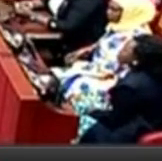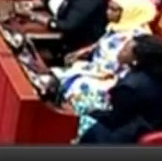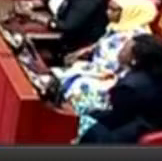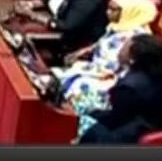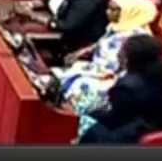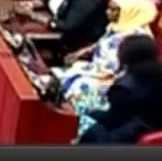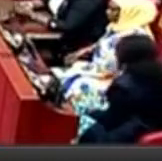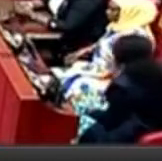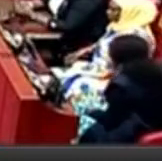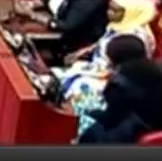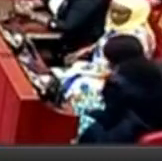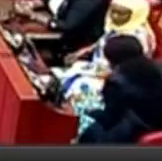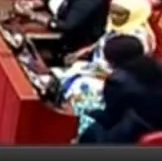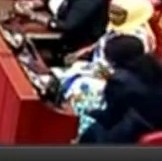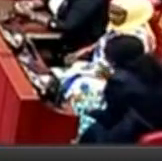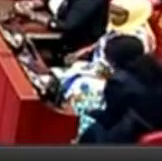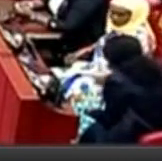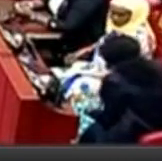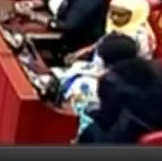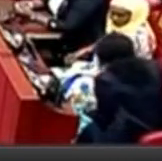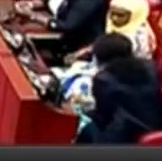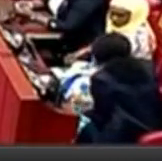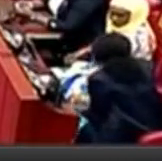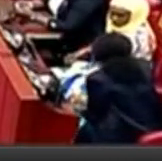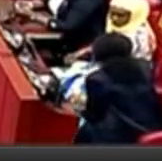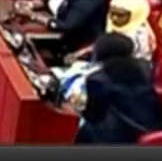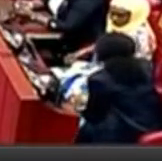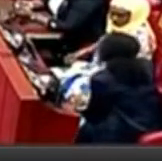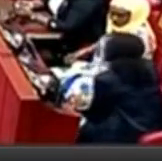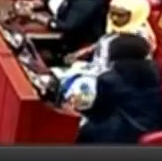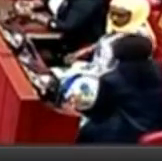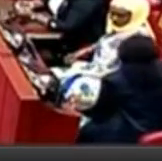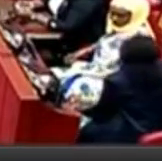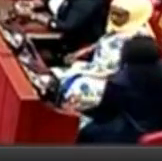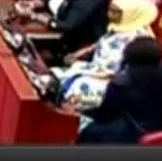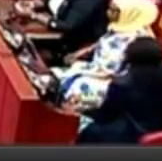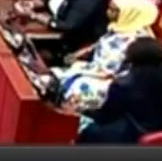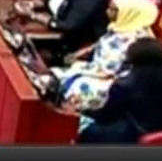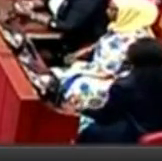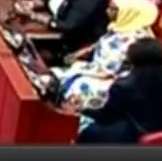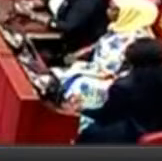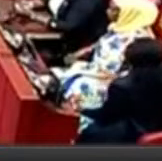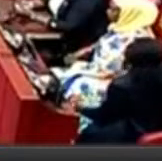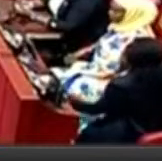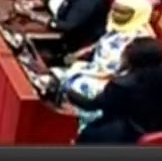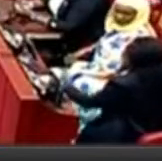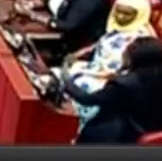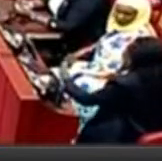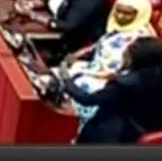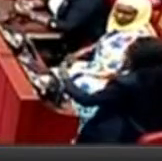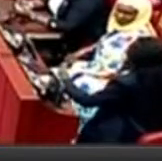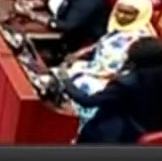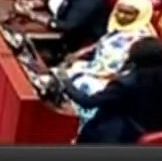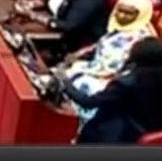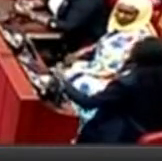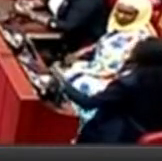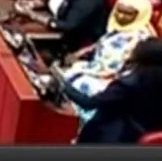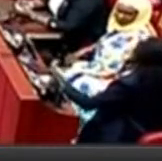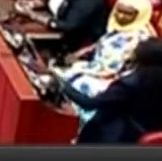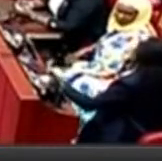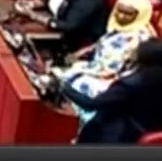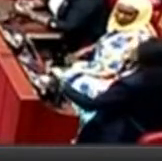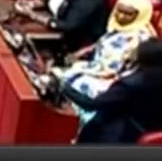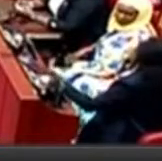the nomination of Professor Kithure Kindiki to fill the vacancy in the Deputy President's